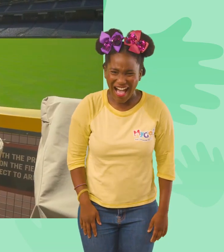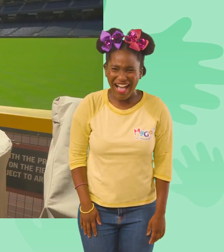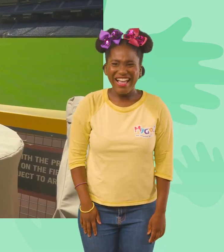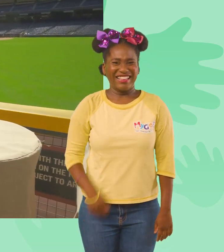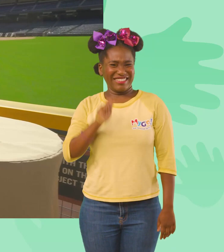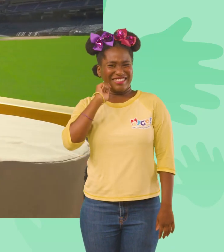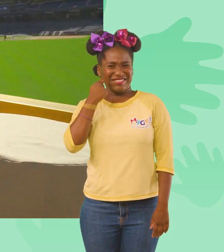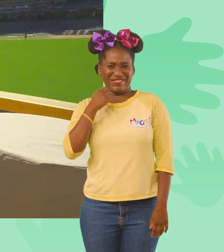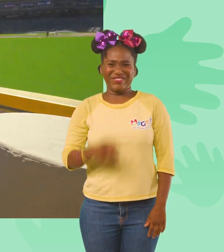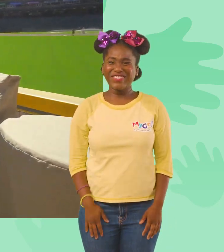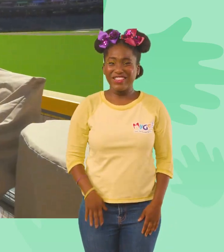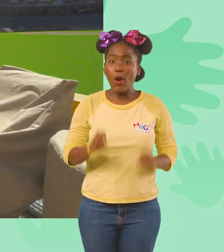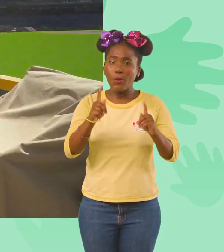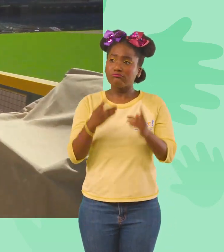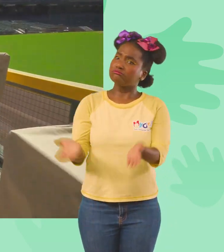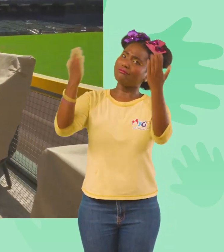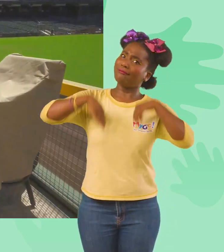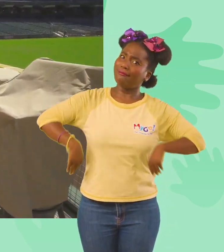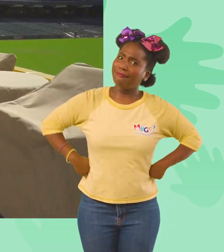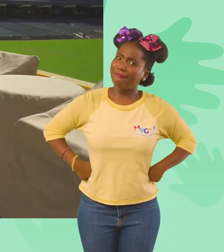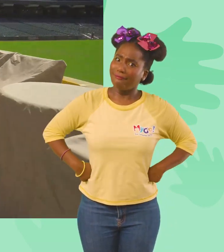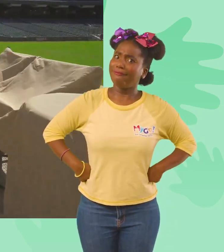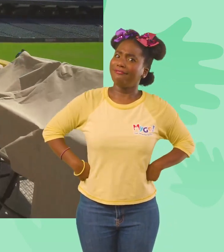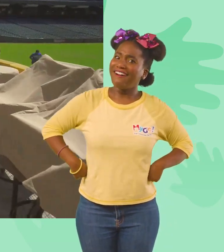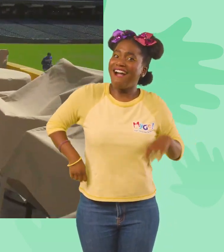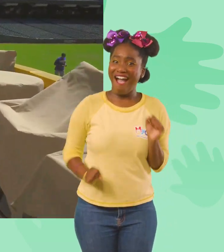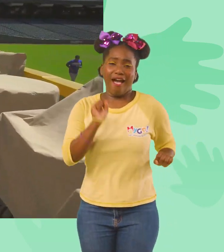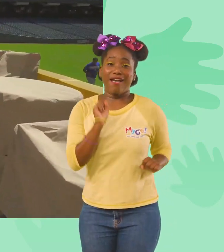Whoa. Okay, follow me.